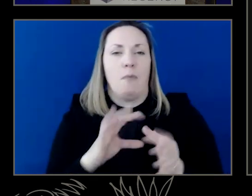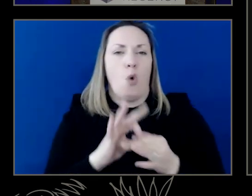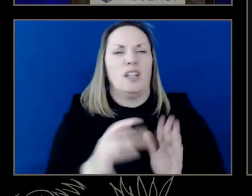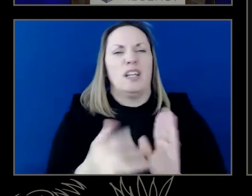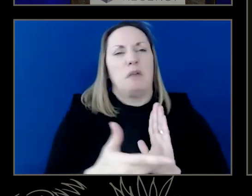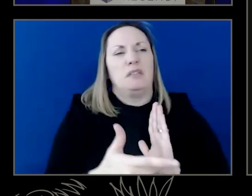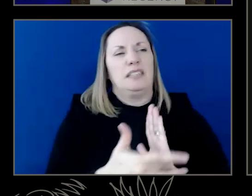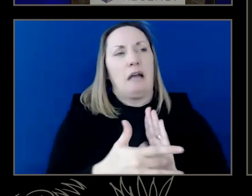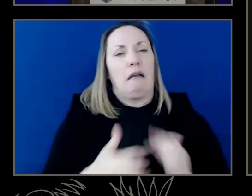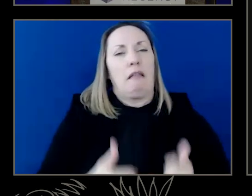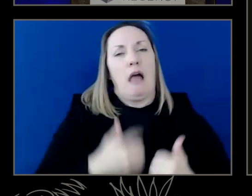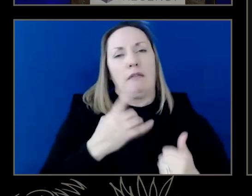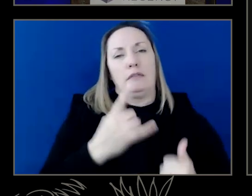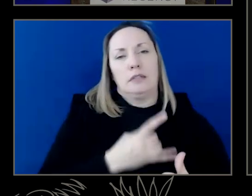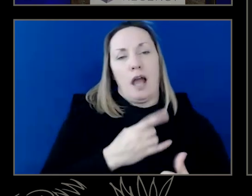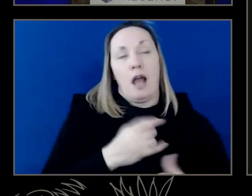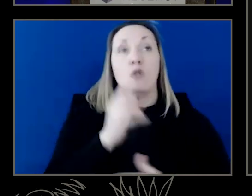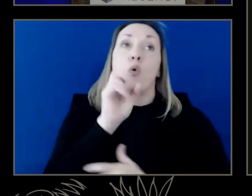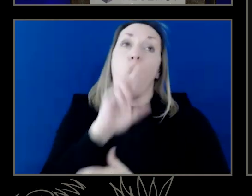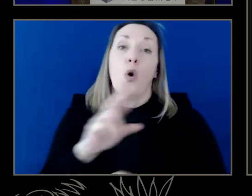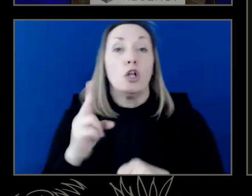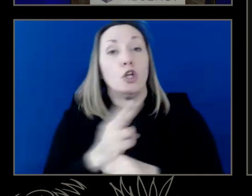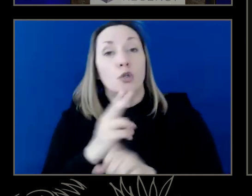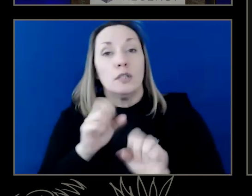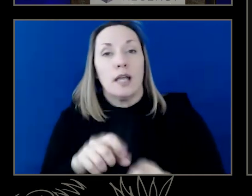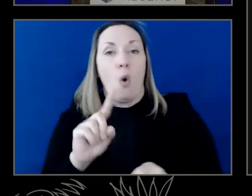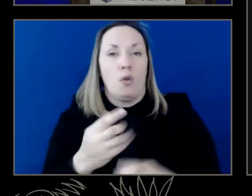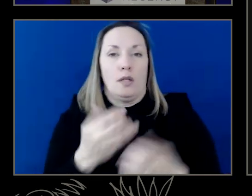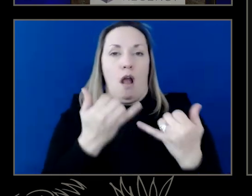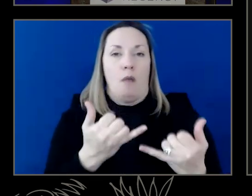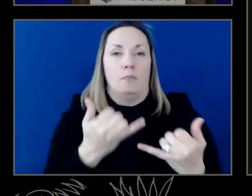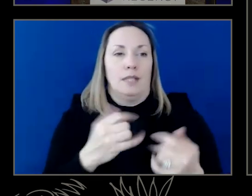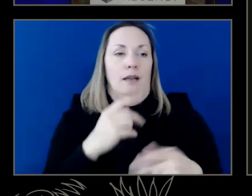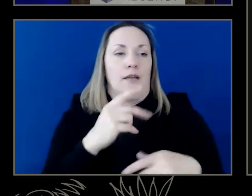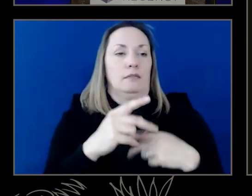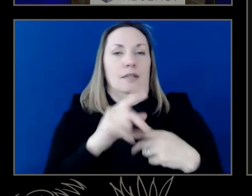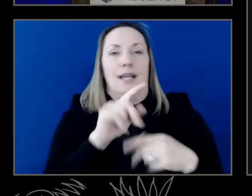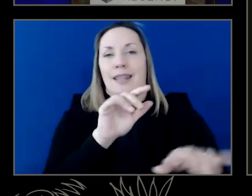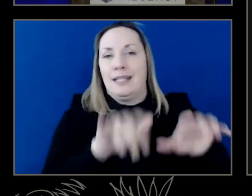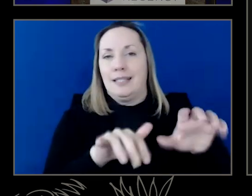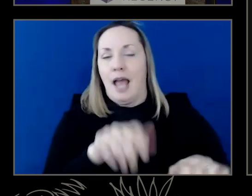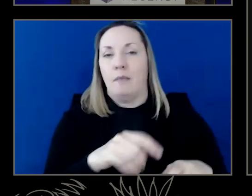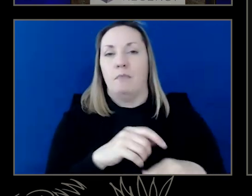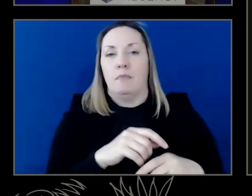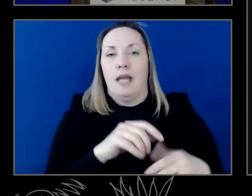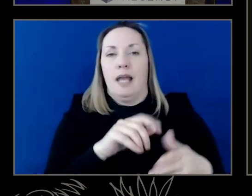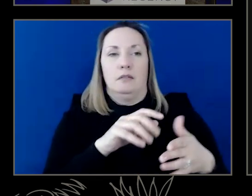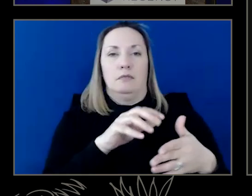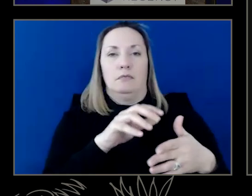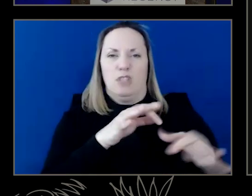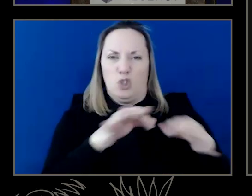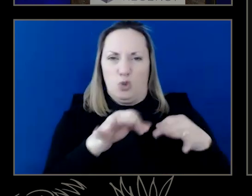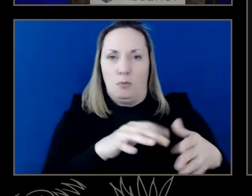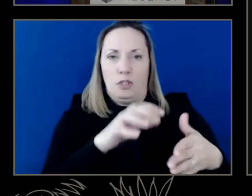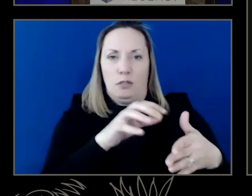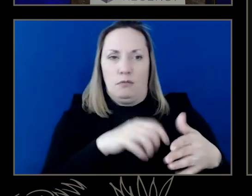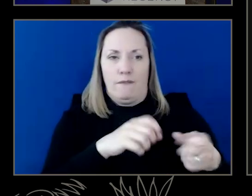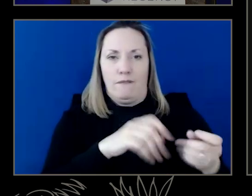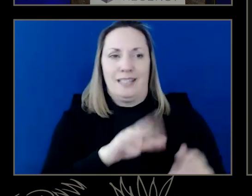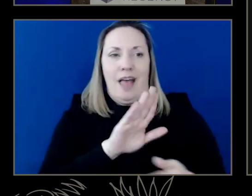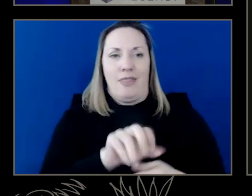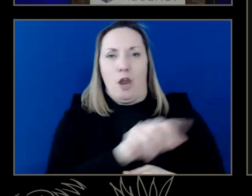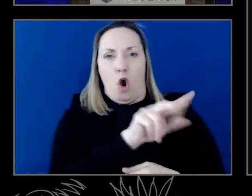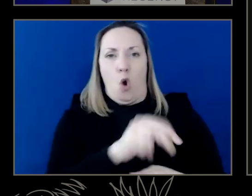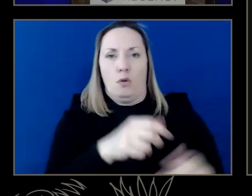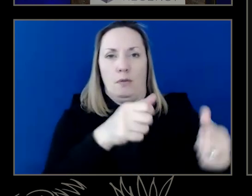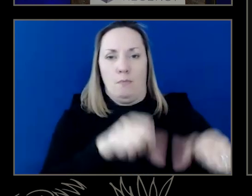Or the user can update only the title and description fields of their own posts which are still in the